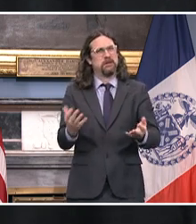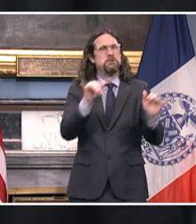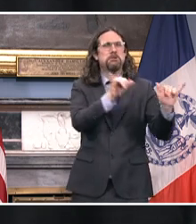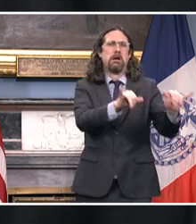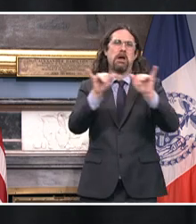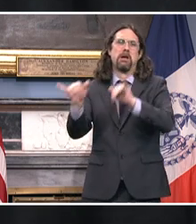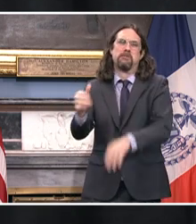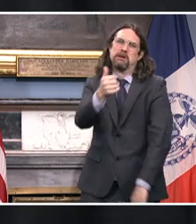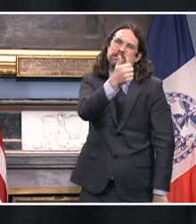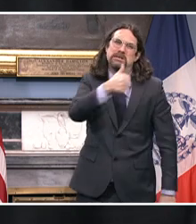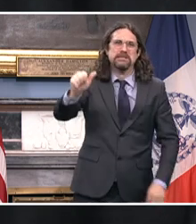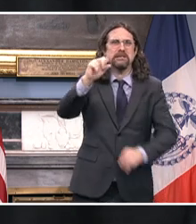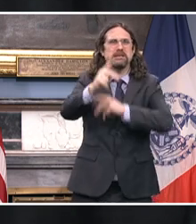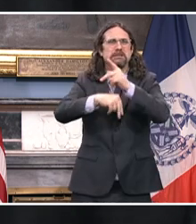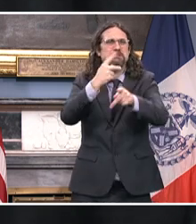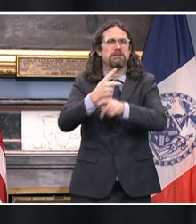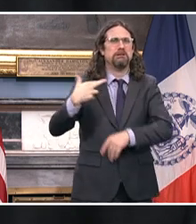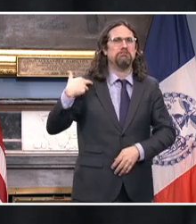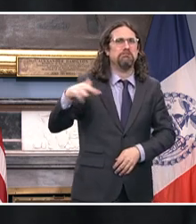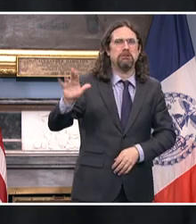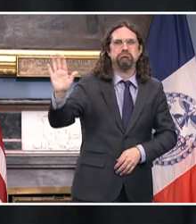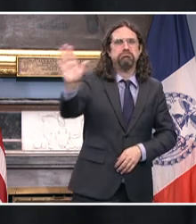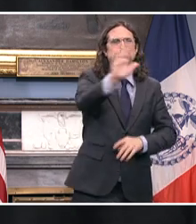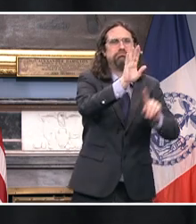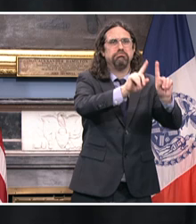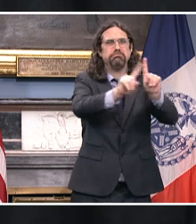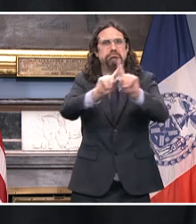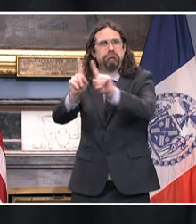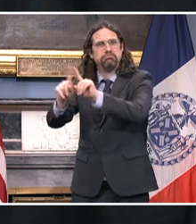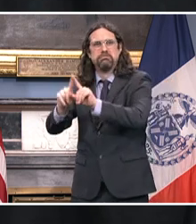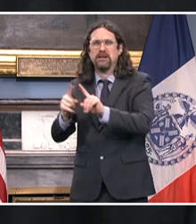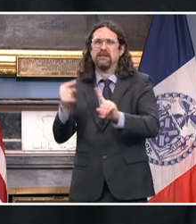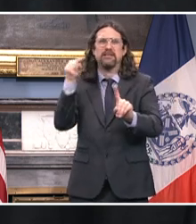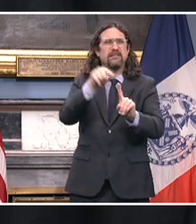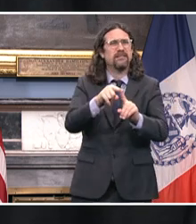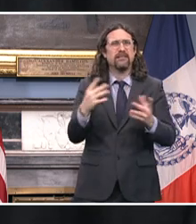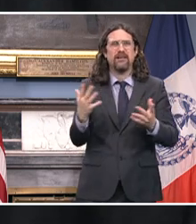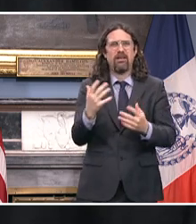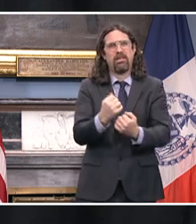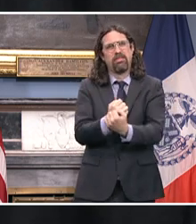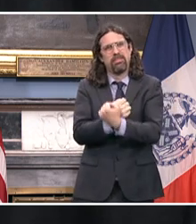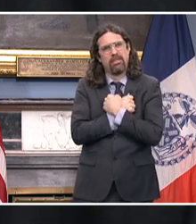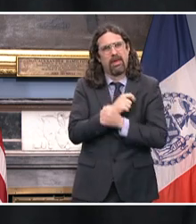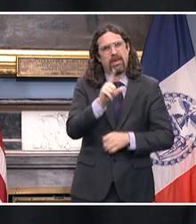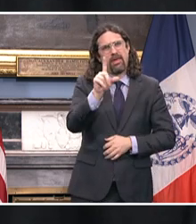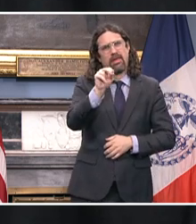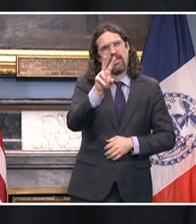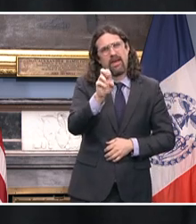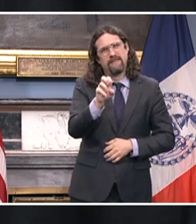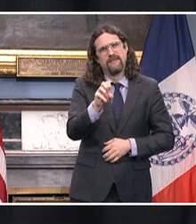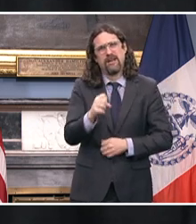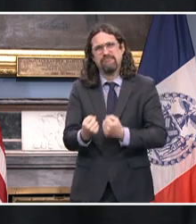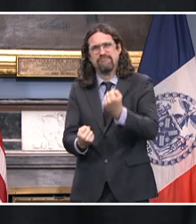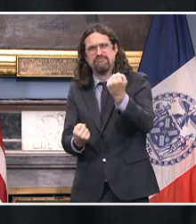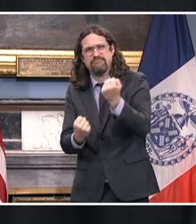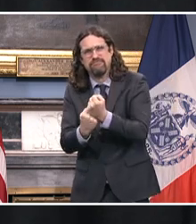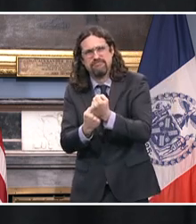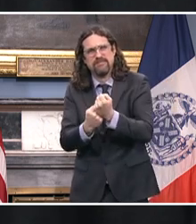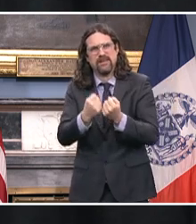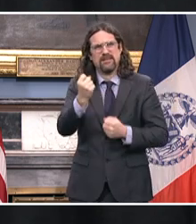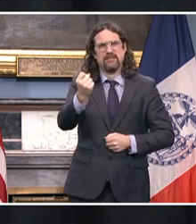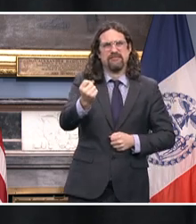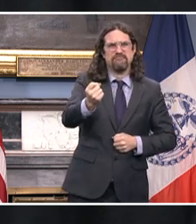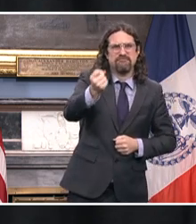be charitable to each other, to understand each other, to feel empathy for each other. All of the faiths come back to